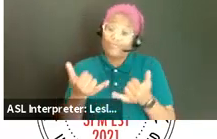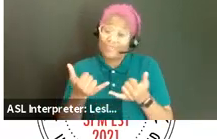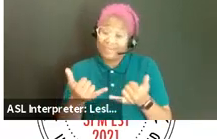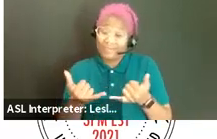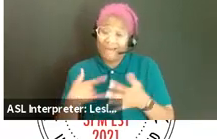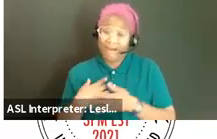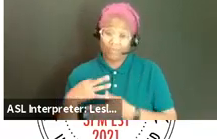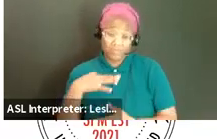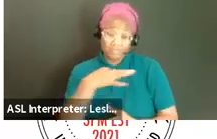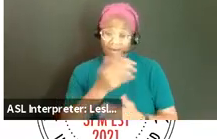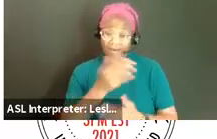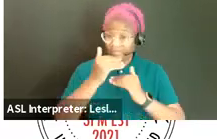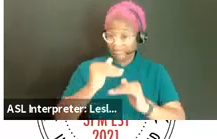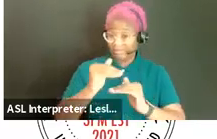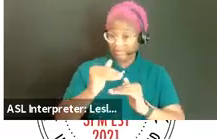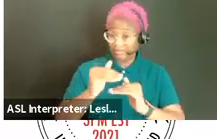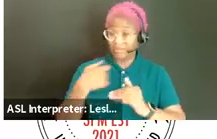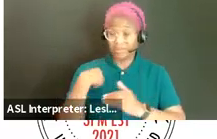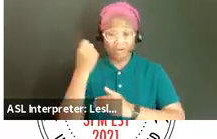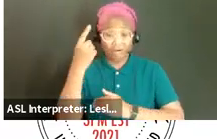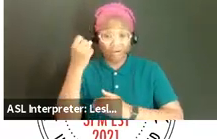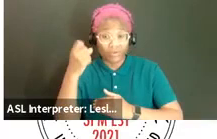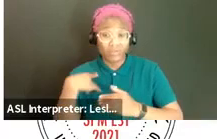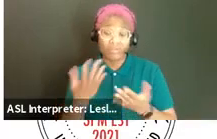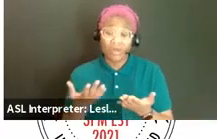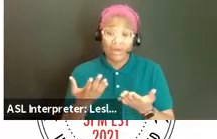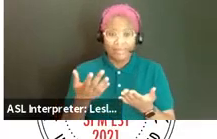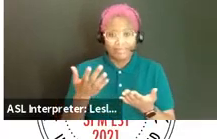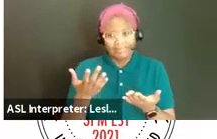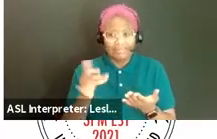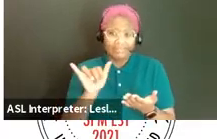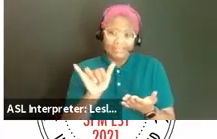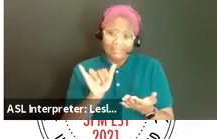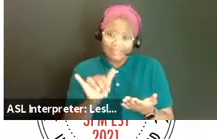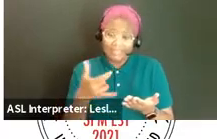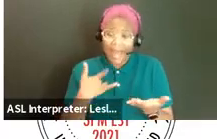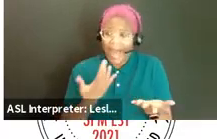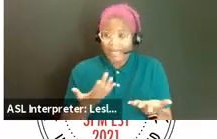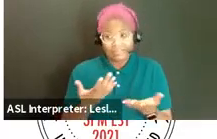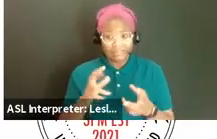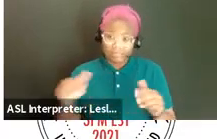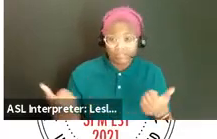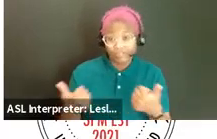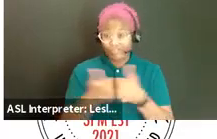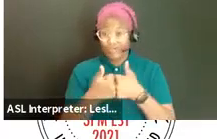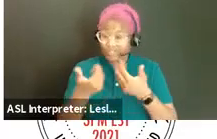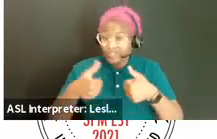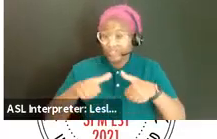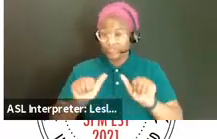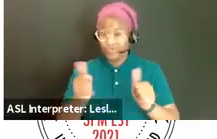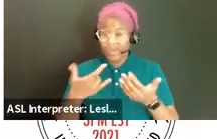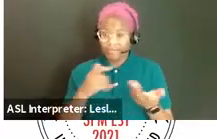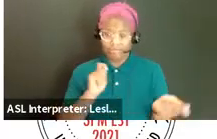have had very little luck getting embassies to reconsider a denial of an emergency interview. You're kind of out of luck at that